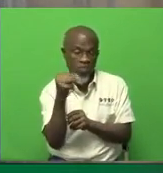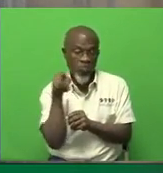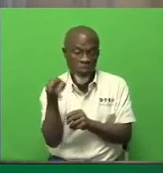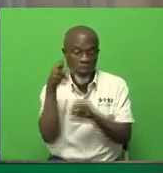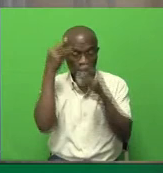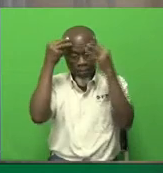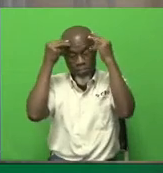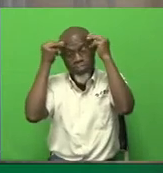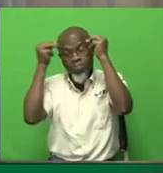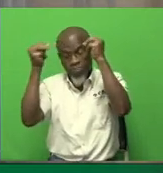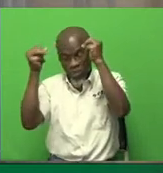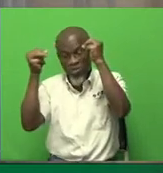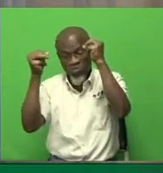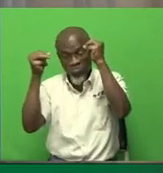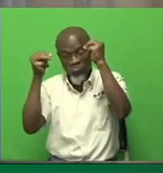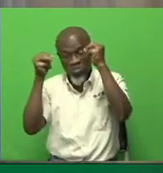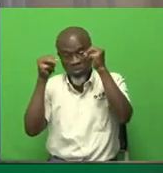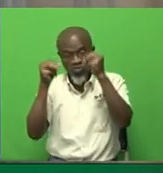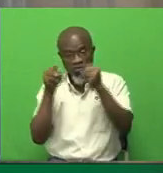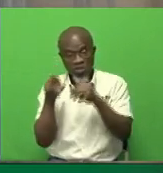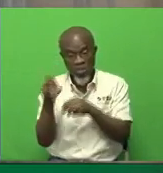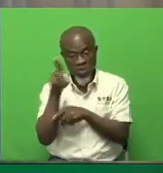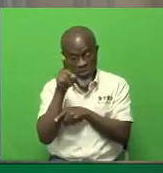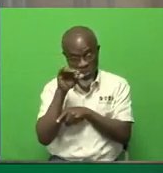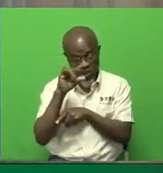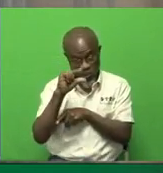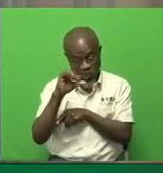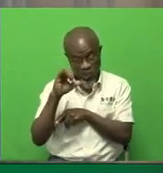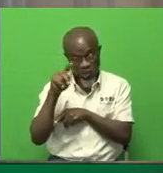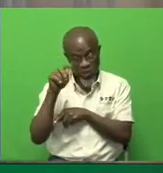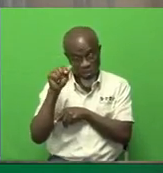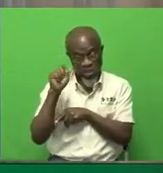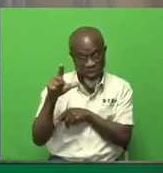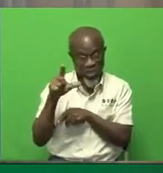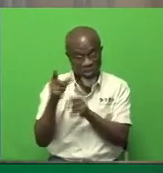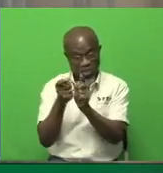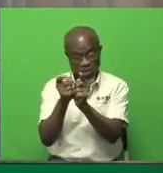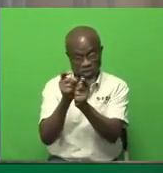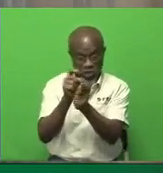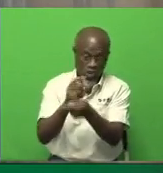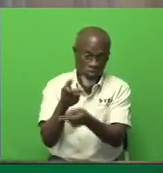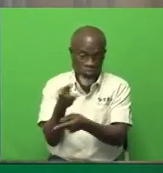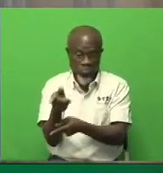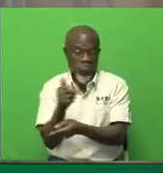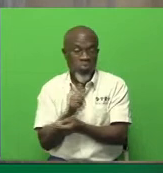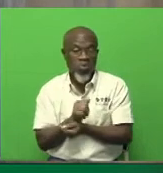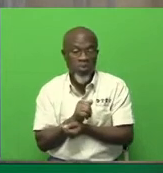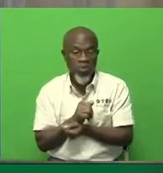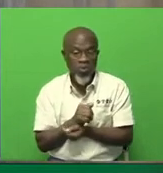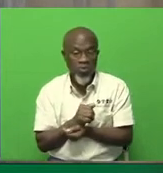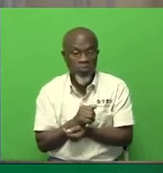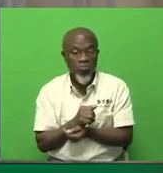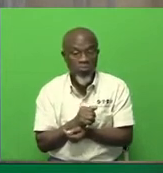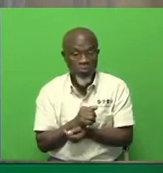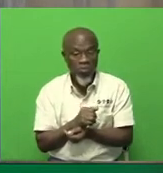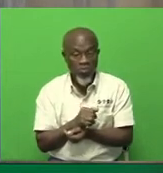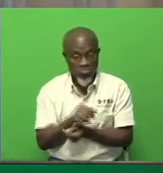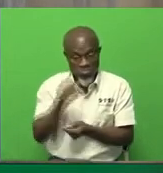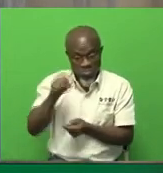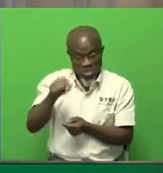of digital transformation and yes you heard me right according to the budget documents